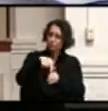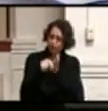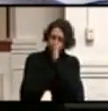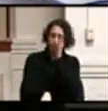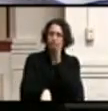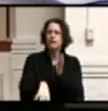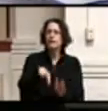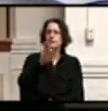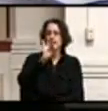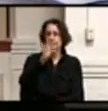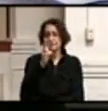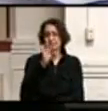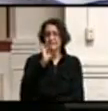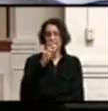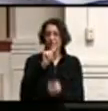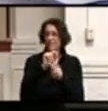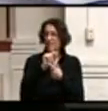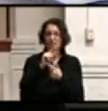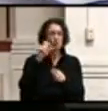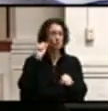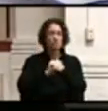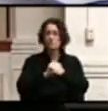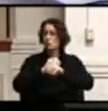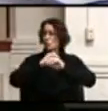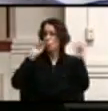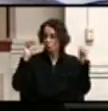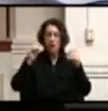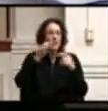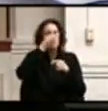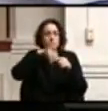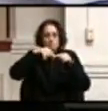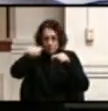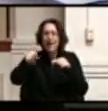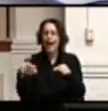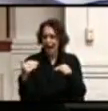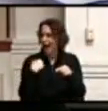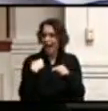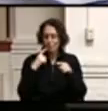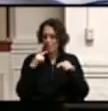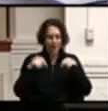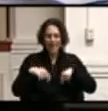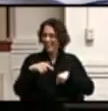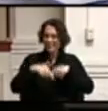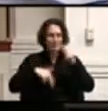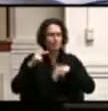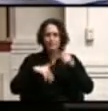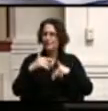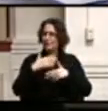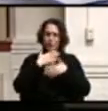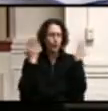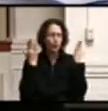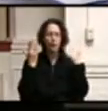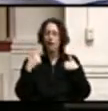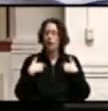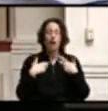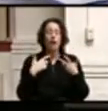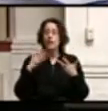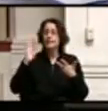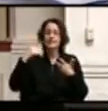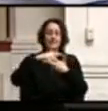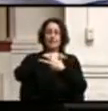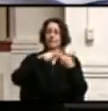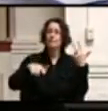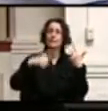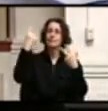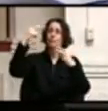ledge outcroppings in front of the building. So somebody is on our side all the way here on all three properties is the good